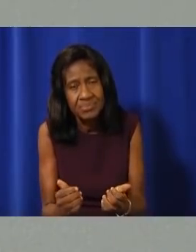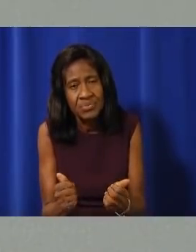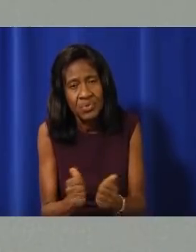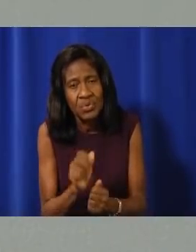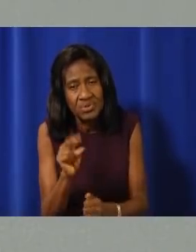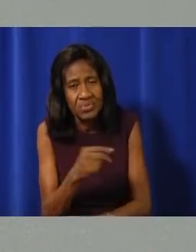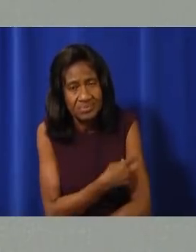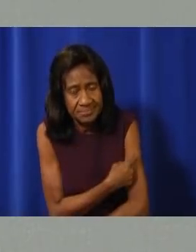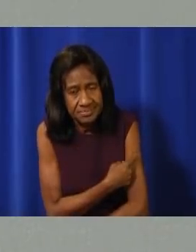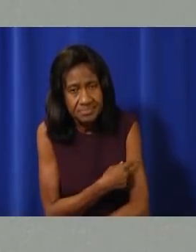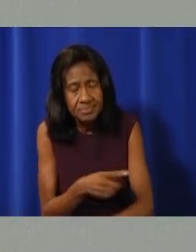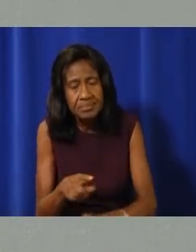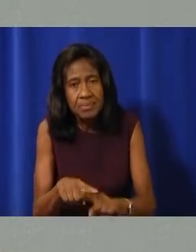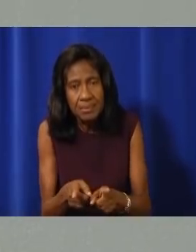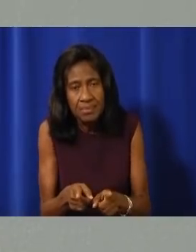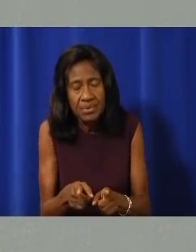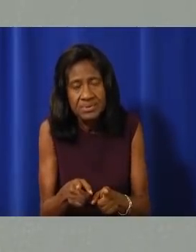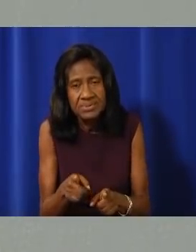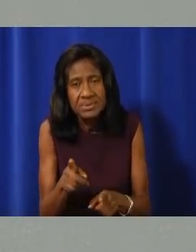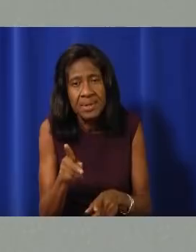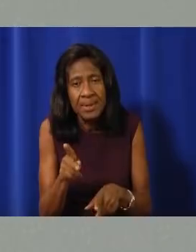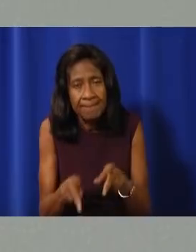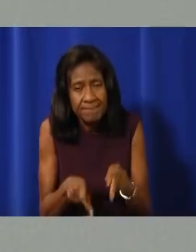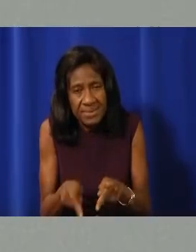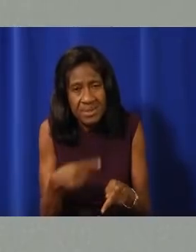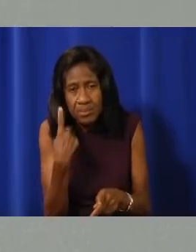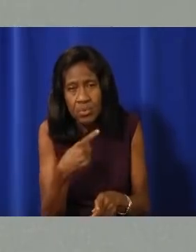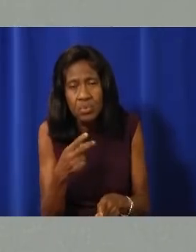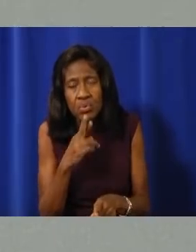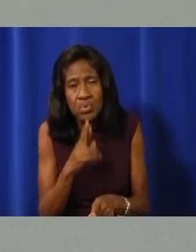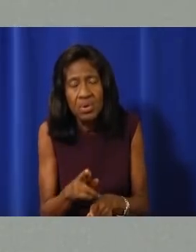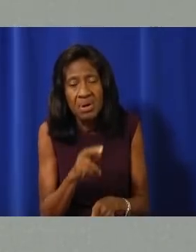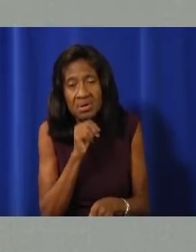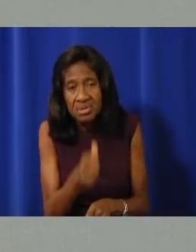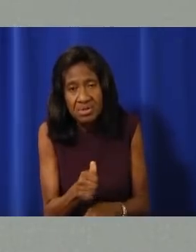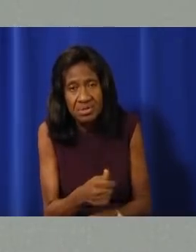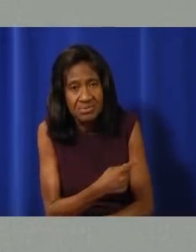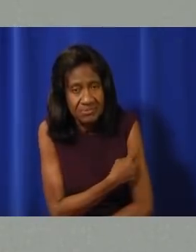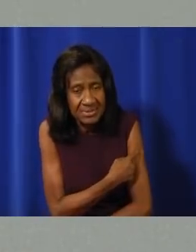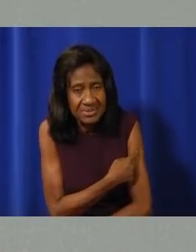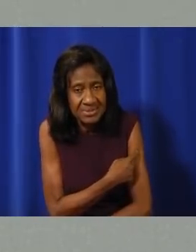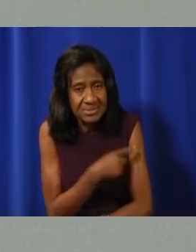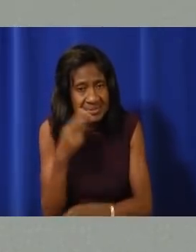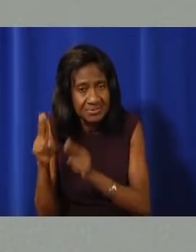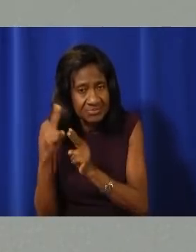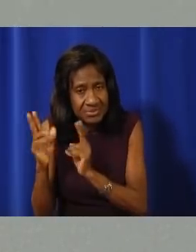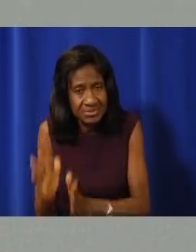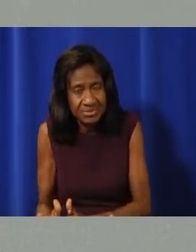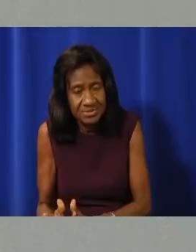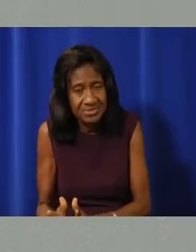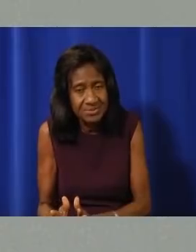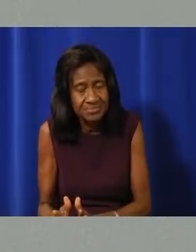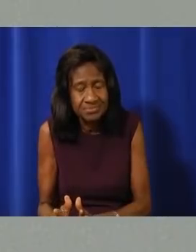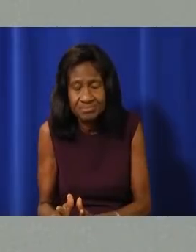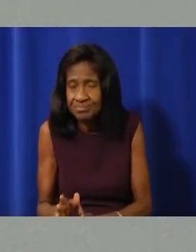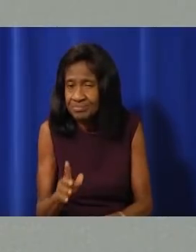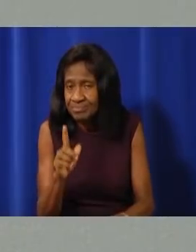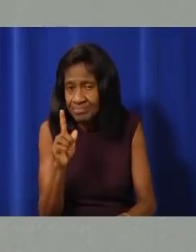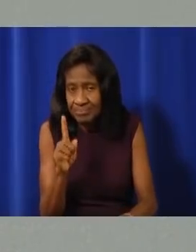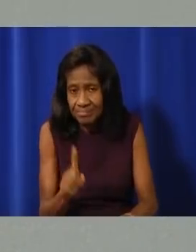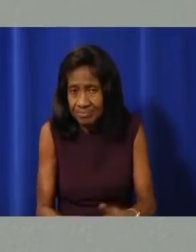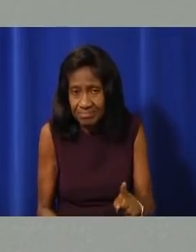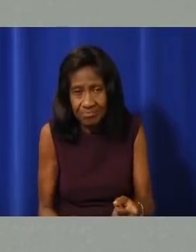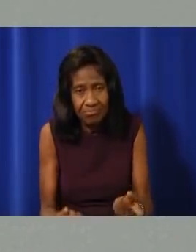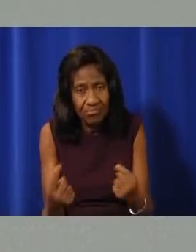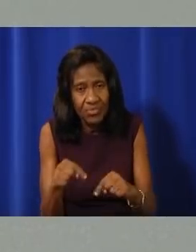unvaccinated are further restricted in terms of coming in to our country. We absolutely need